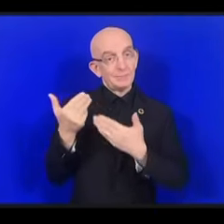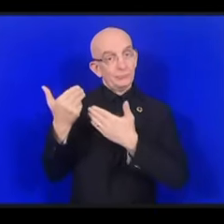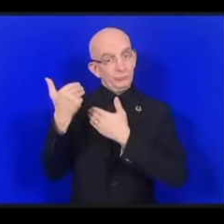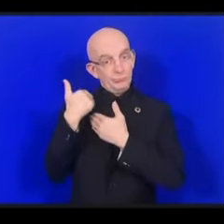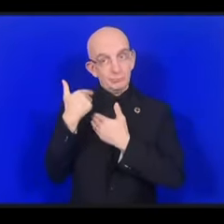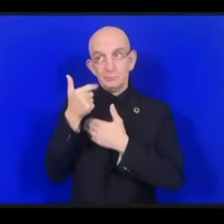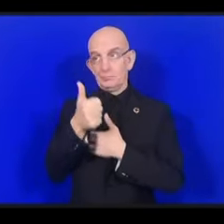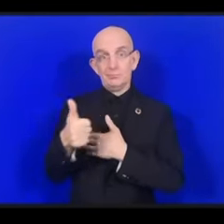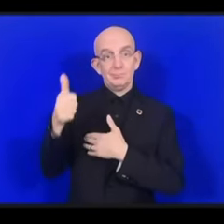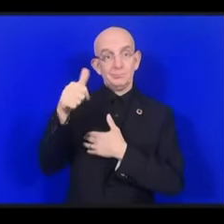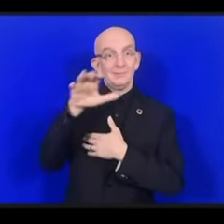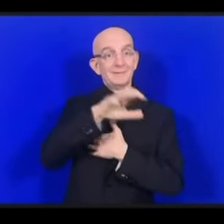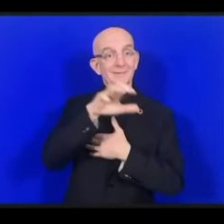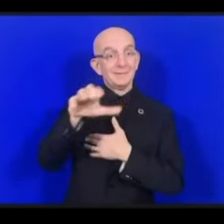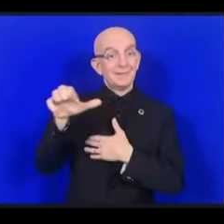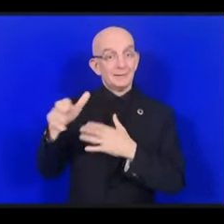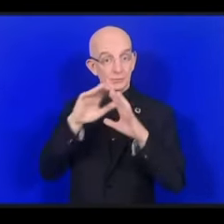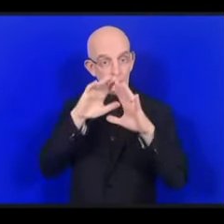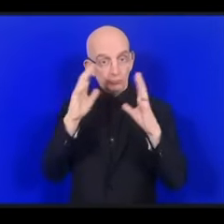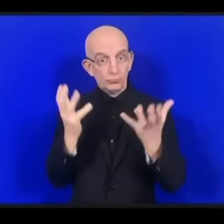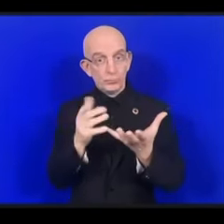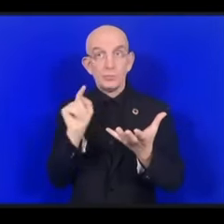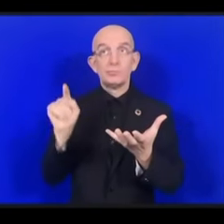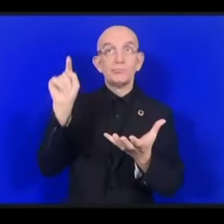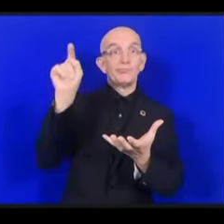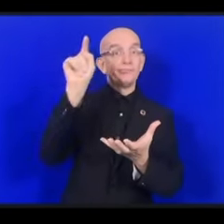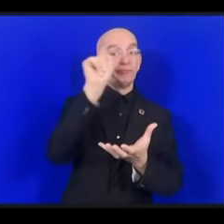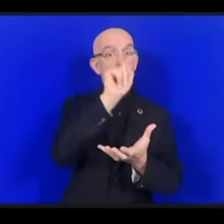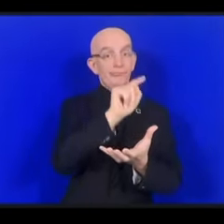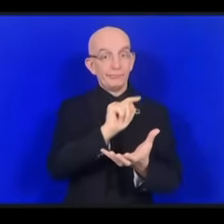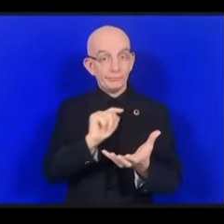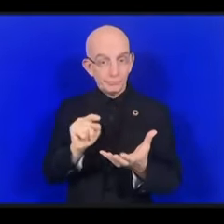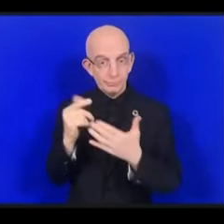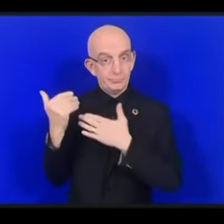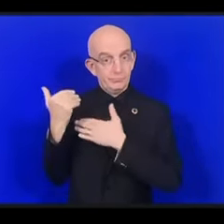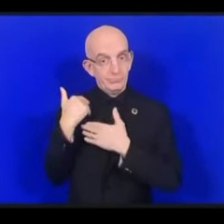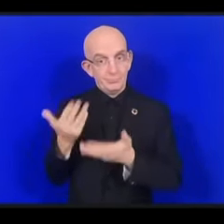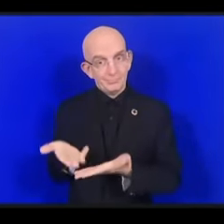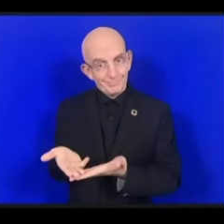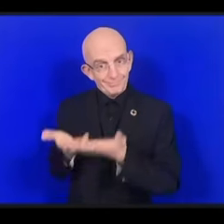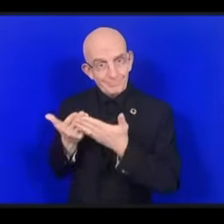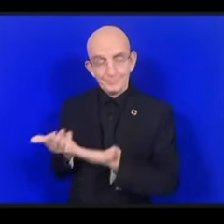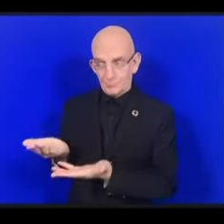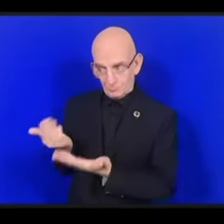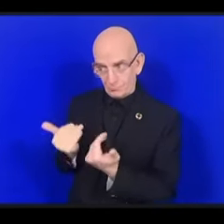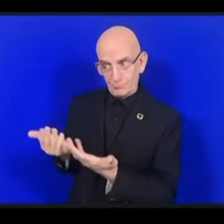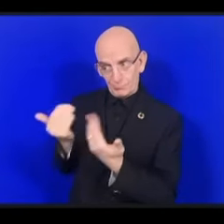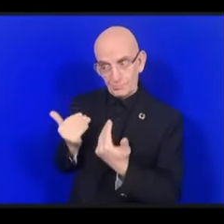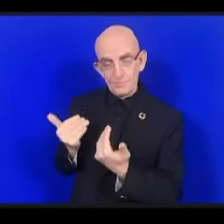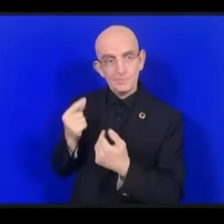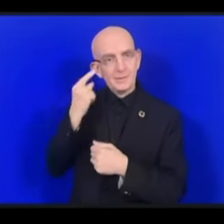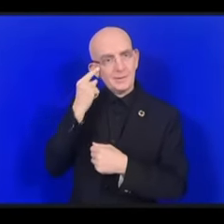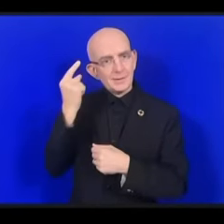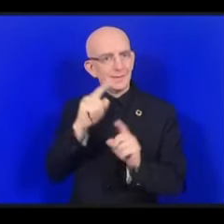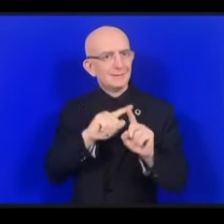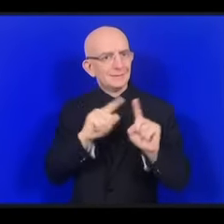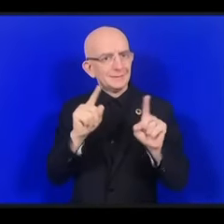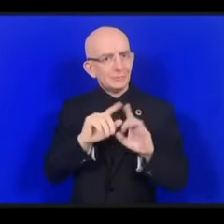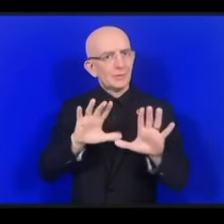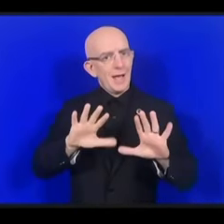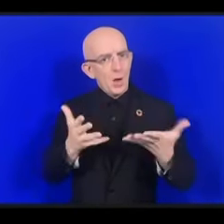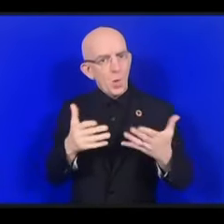to tackle this problem, which is both the result and the amplifier of economic and